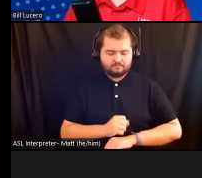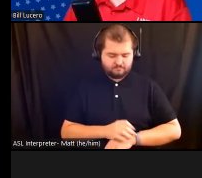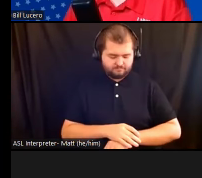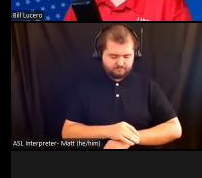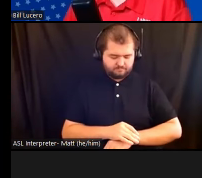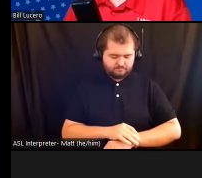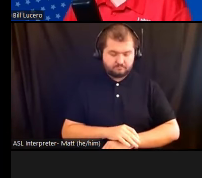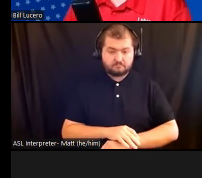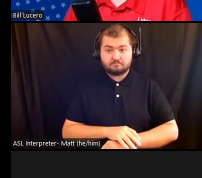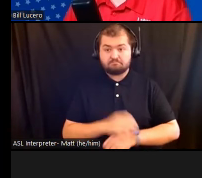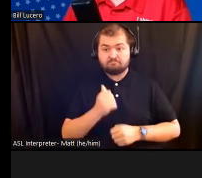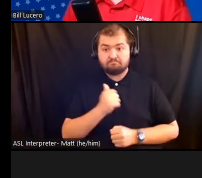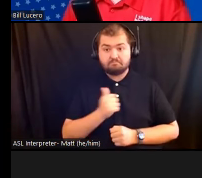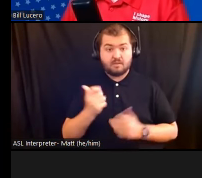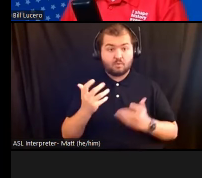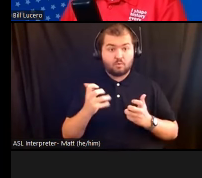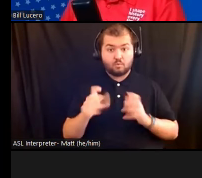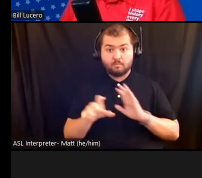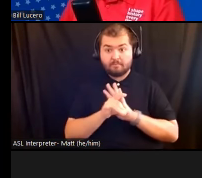Anybody want to pick?